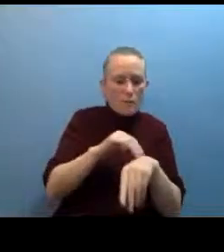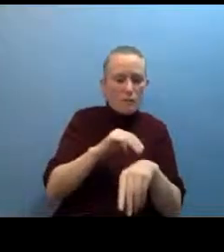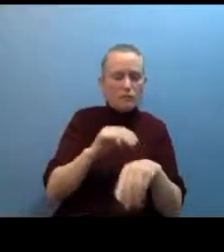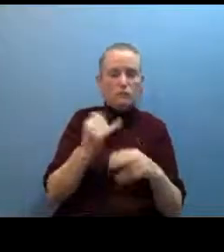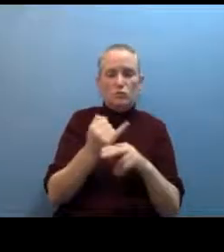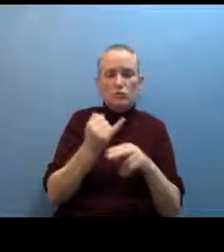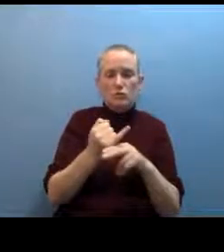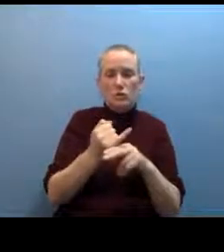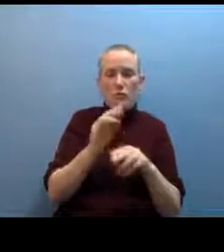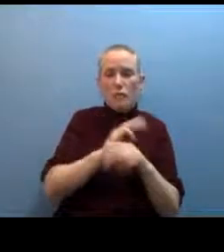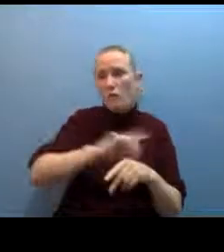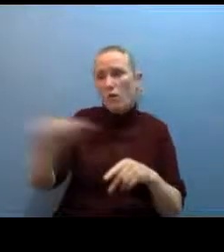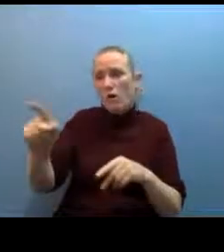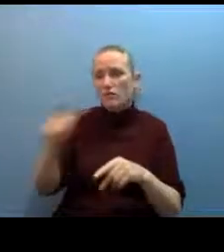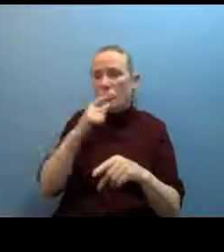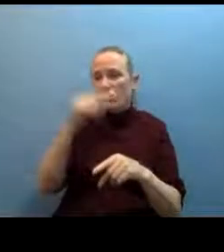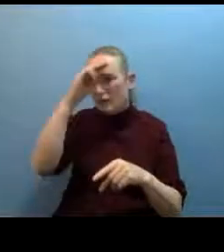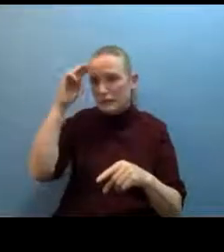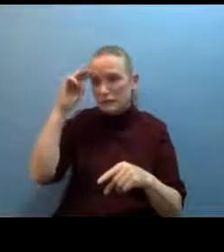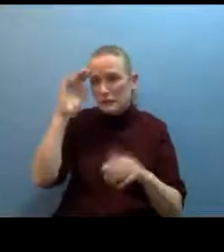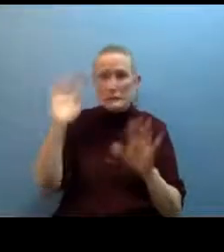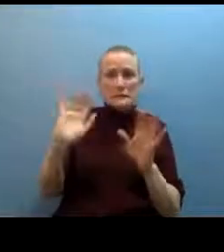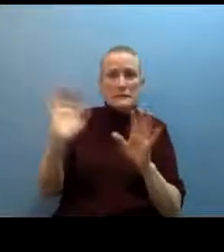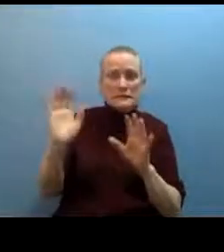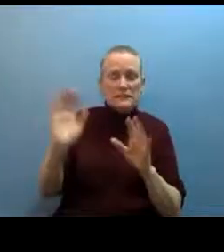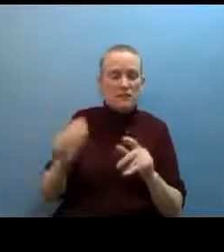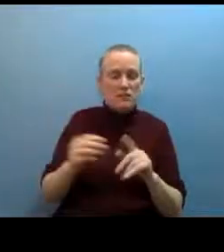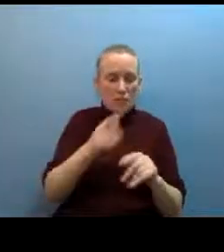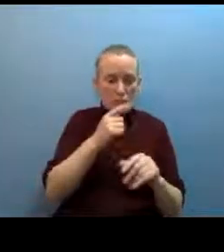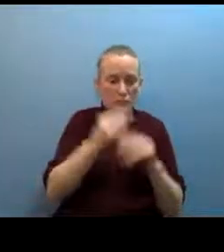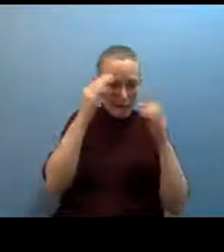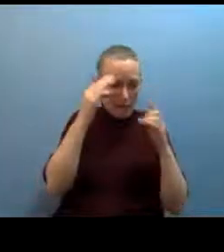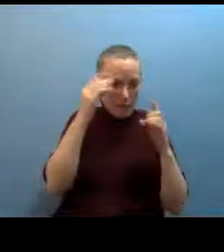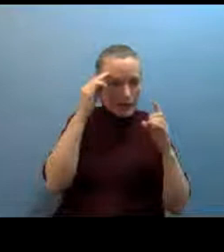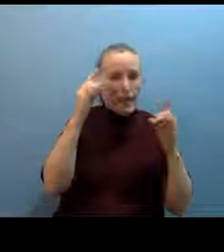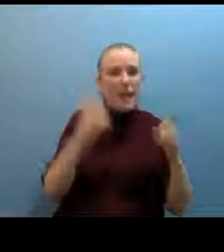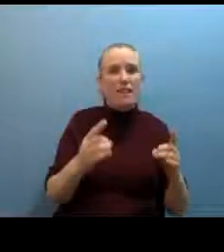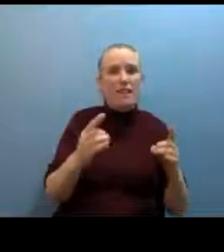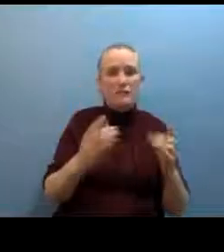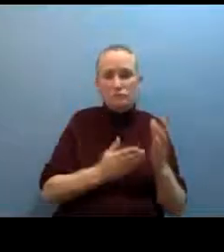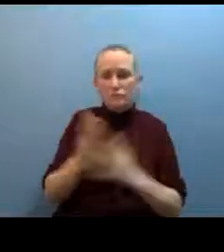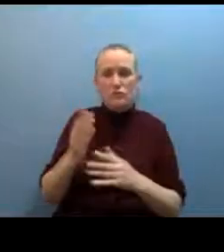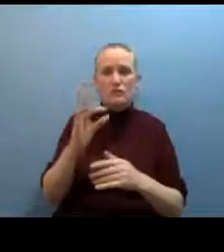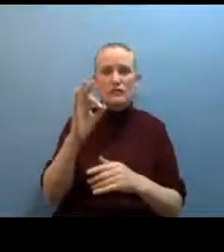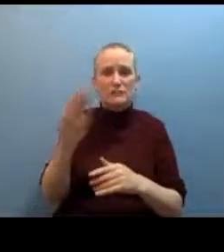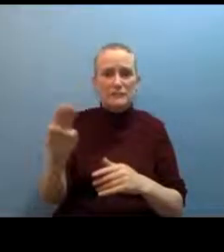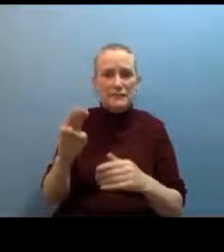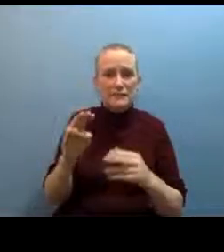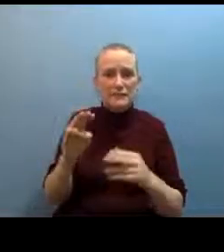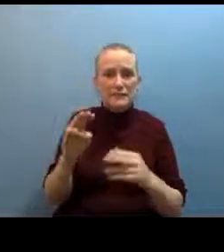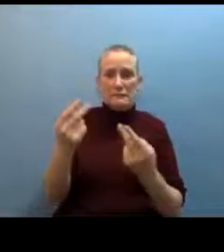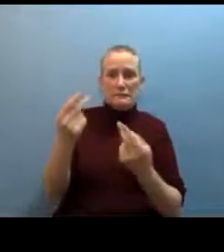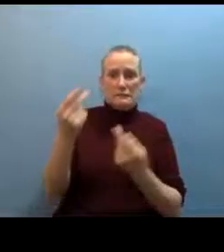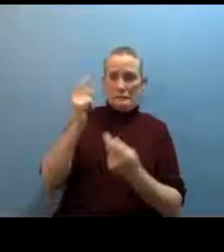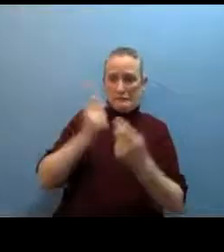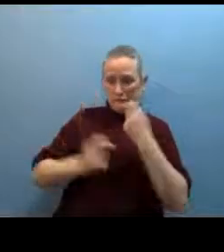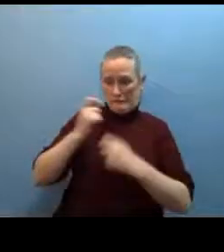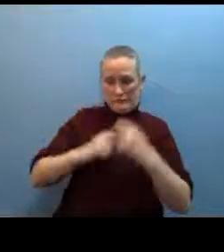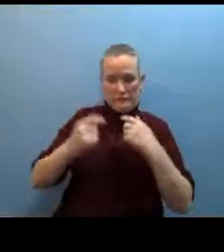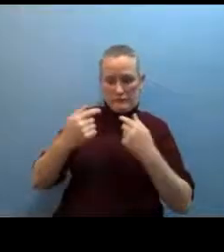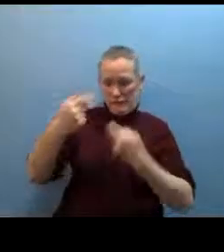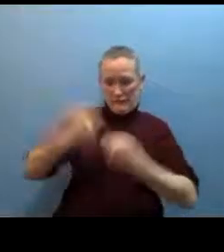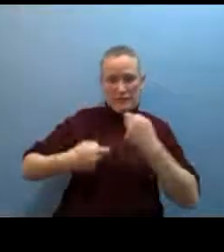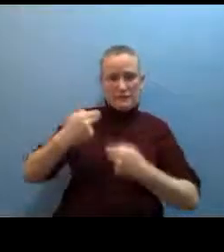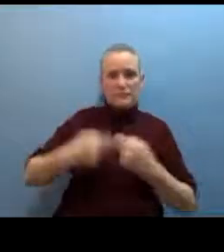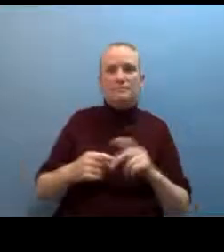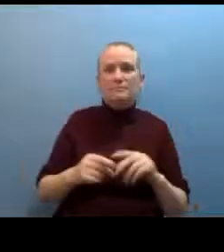principal? Or if they talk about their mental health, are they going to go straight down to the GP and have an assessment and go down a route that they're not ready for? So